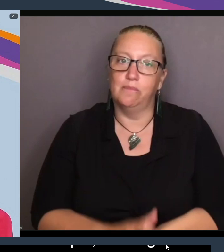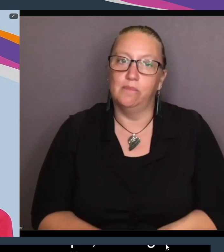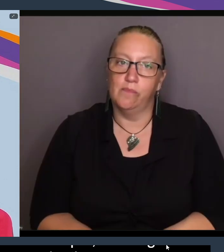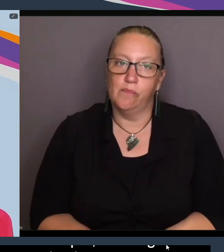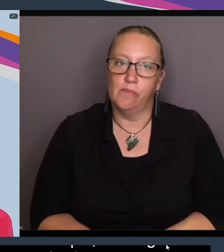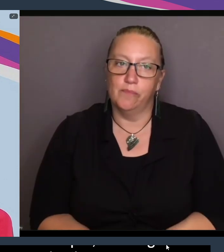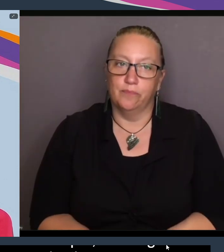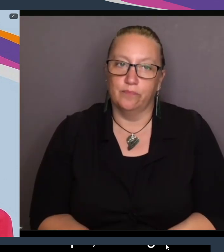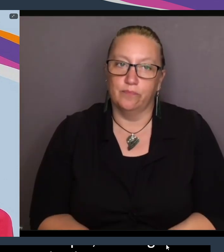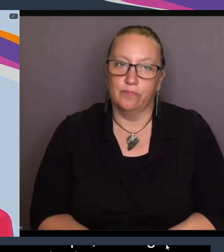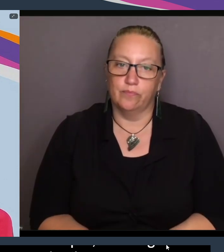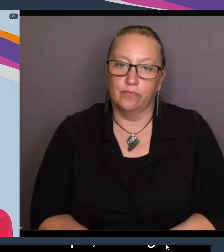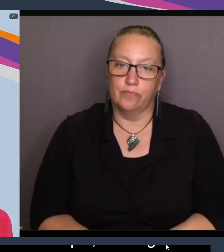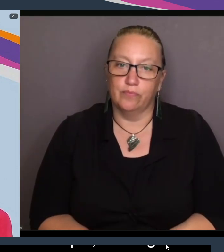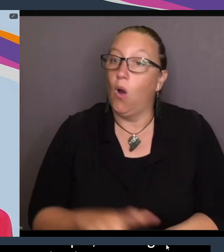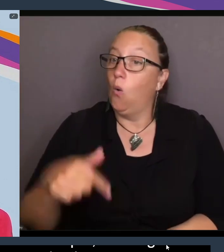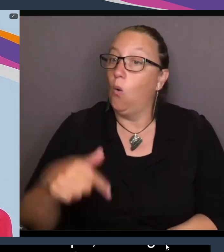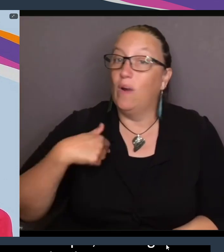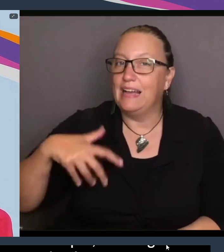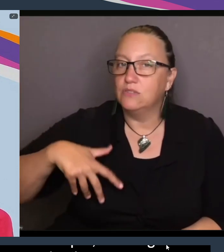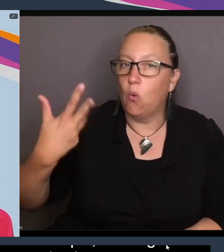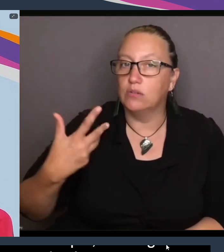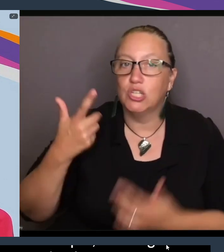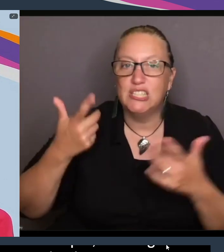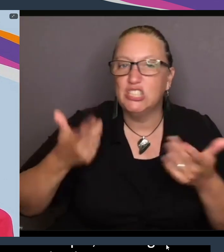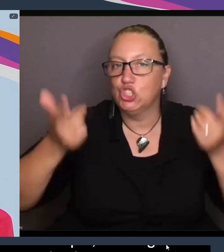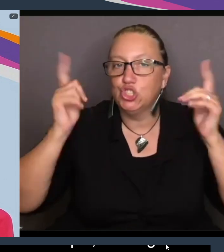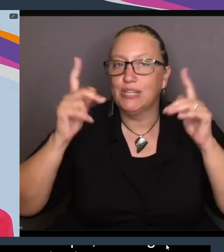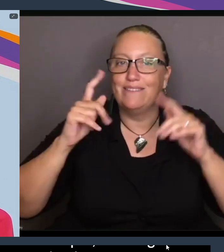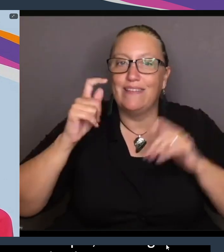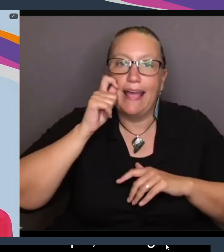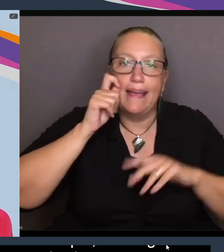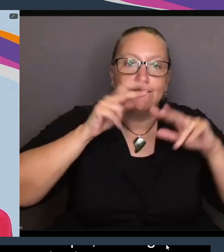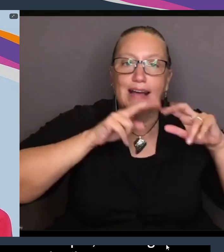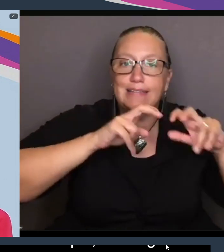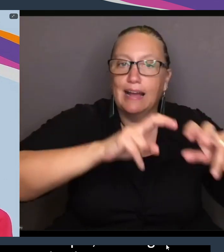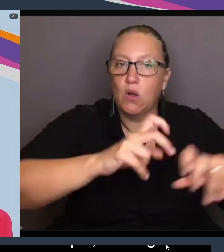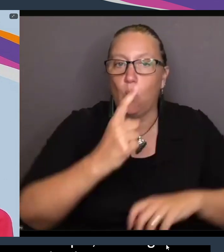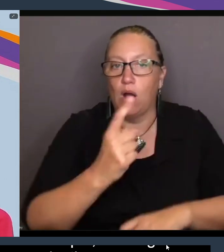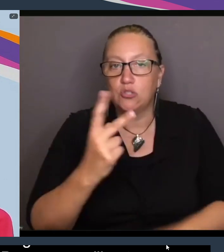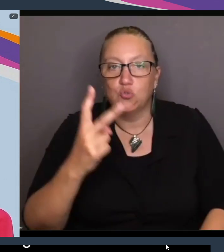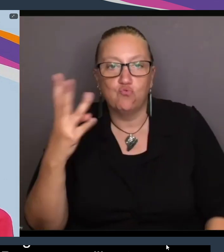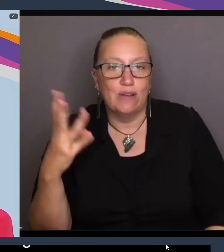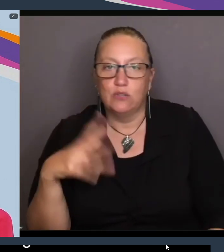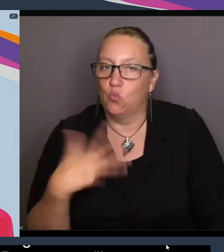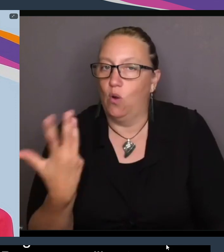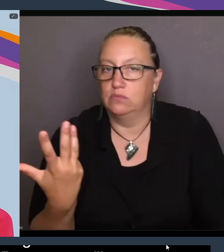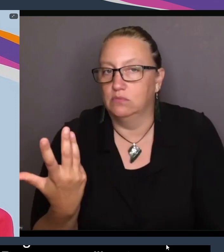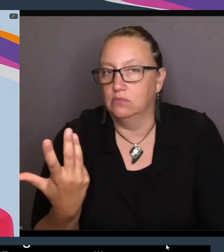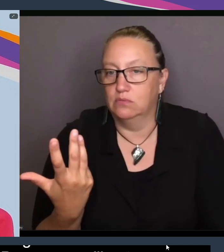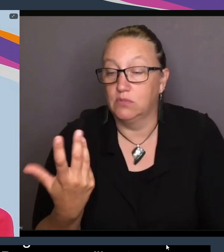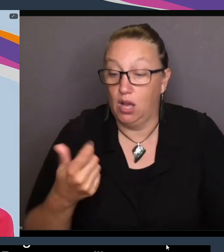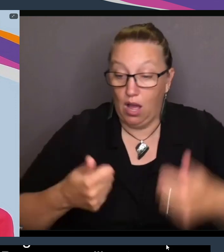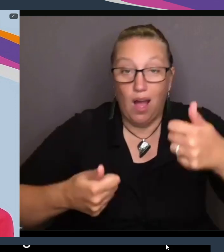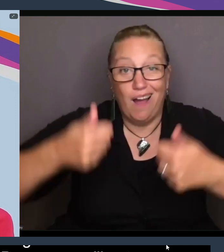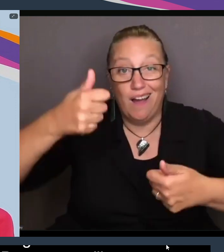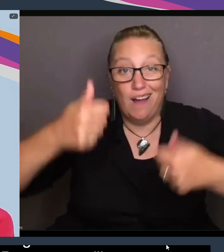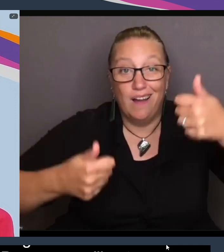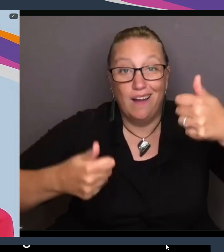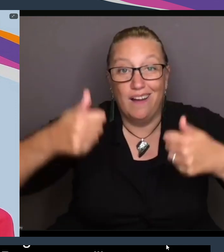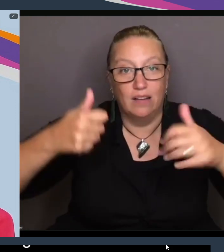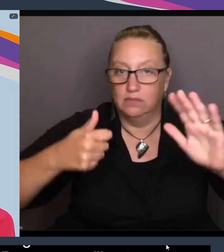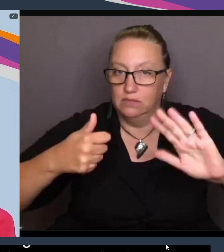Chief Investigators 1, 2, 3 or whatever the category is. We're not interested in hierarchy, we're interested in